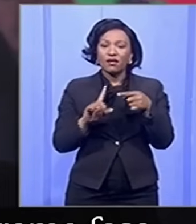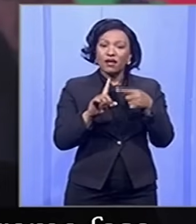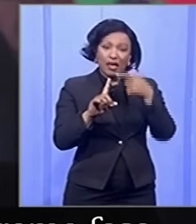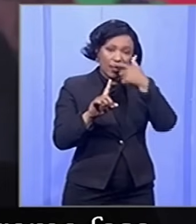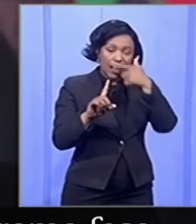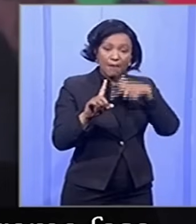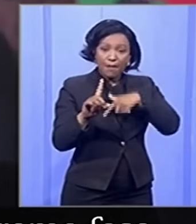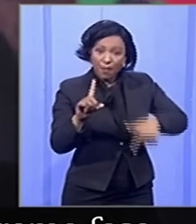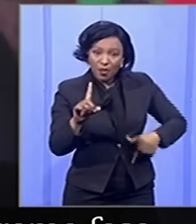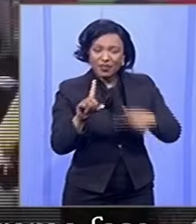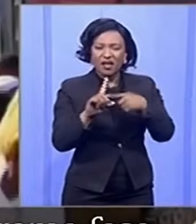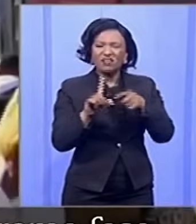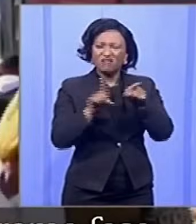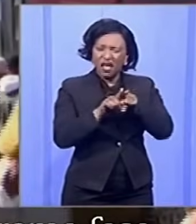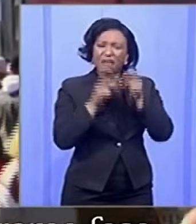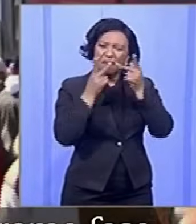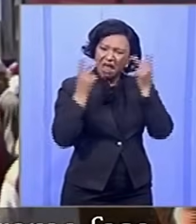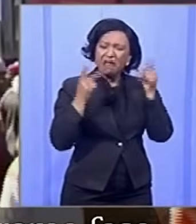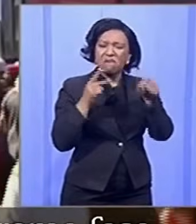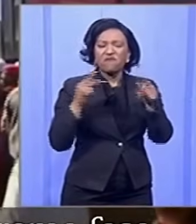enemy of our people.